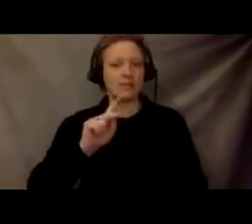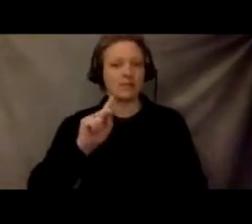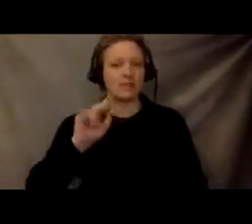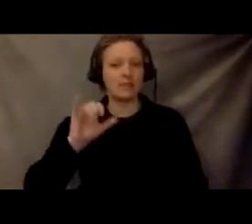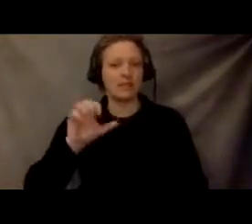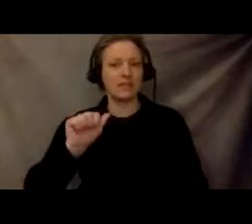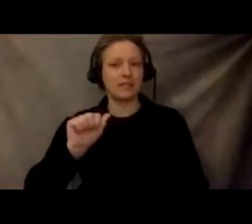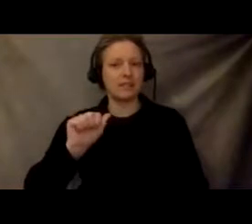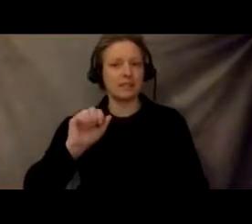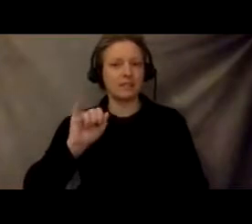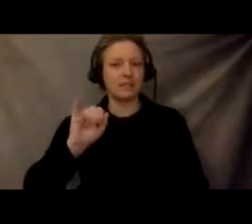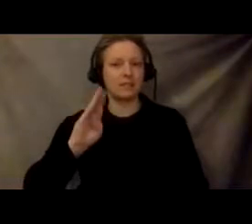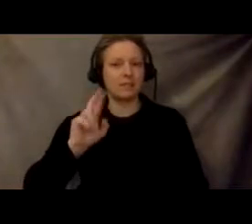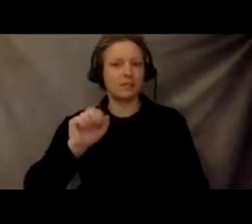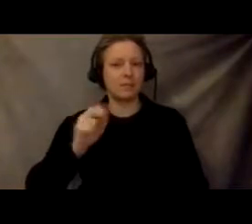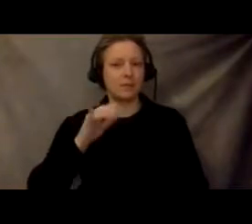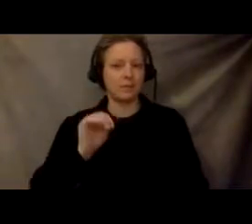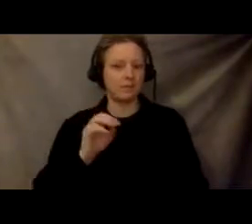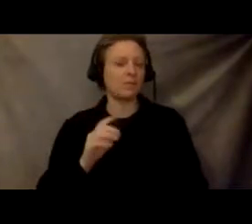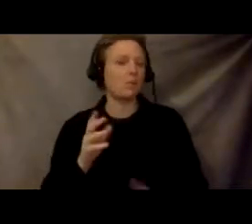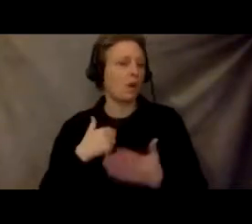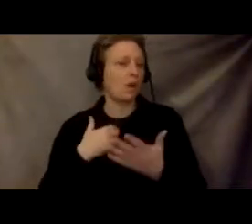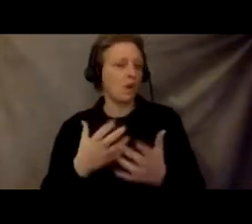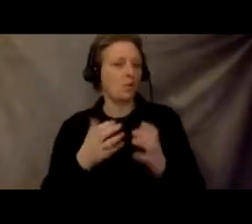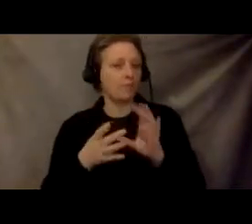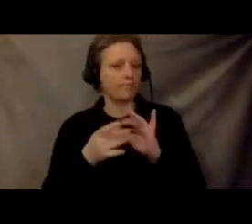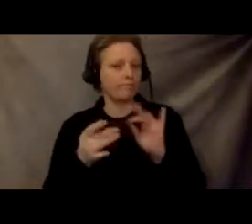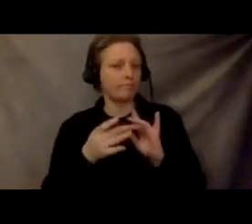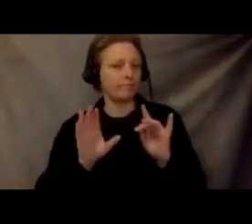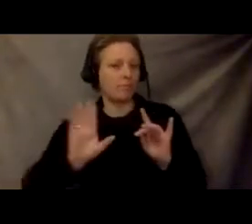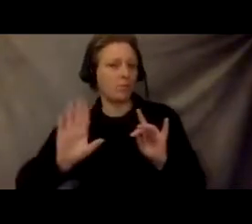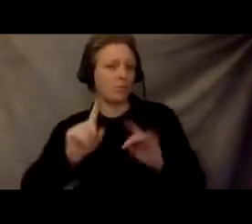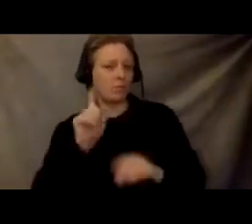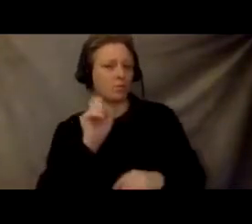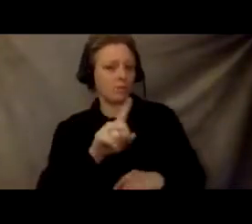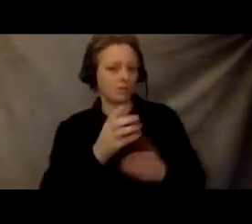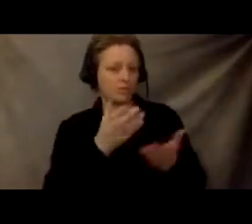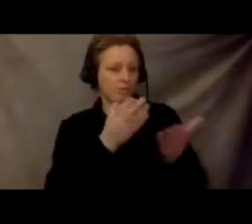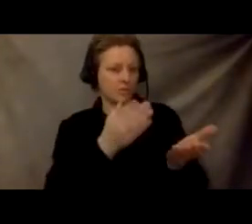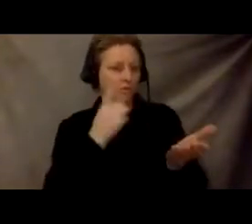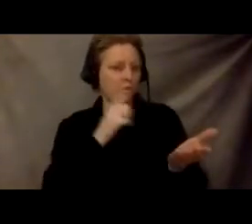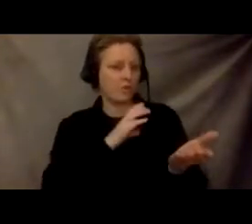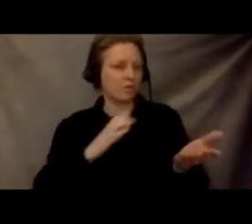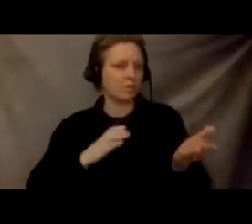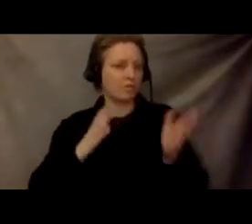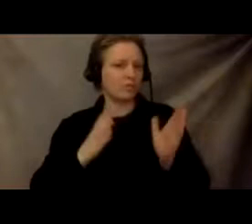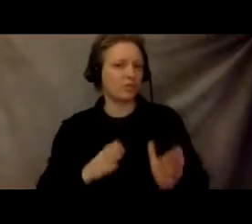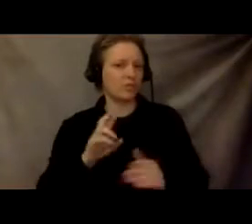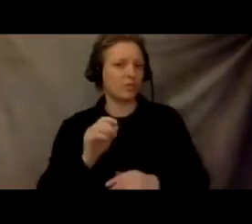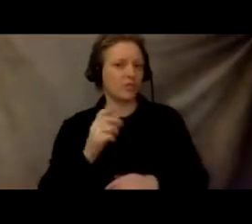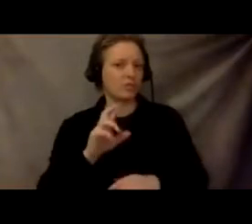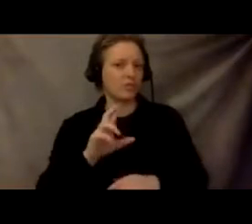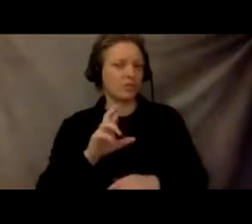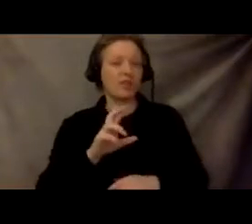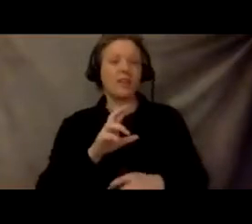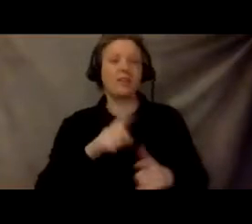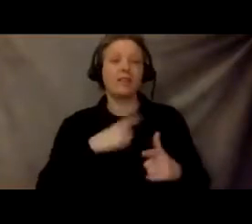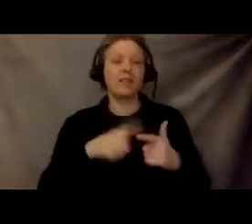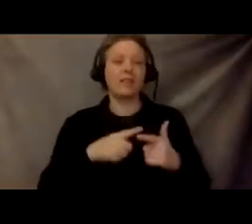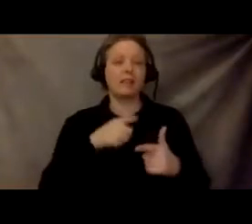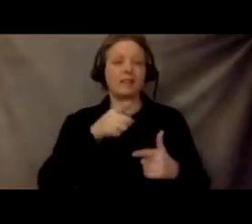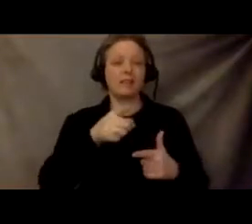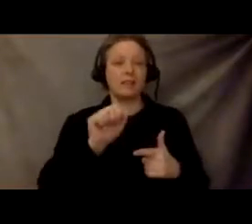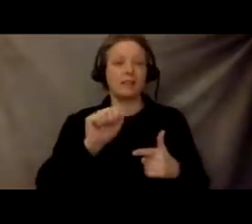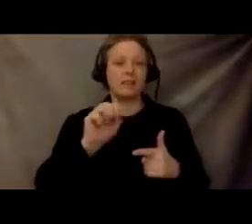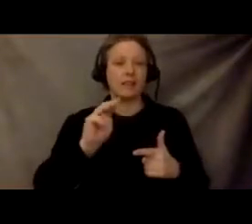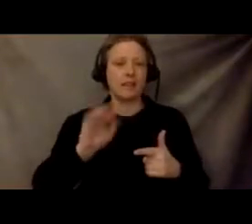raise that question for you, Commissioner Rogers. And then it looks like Amy has her hand up, and then welcome